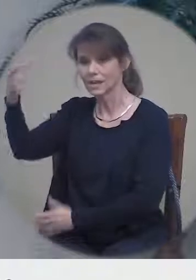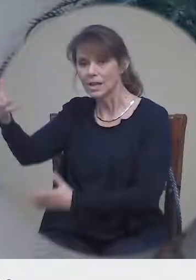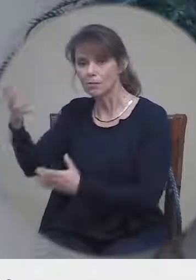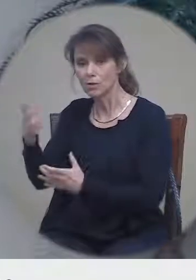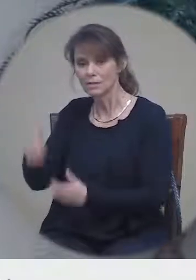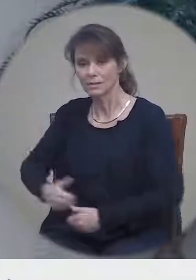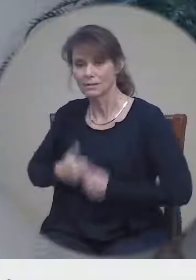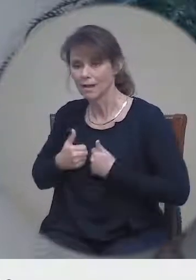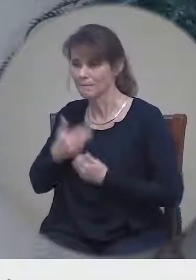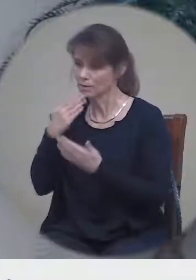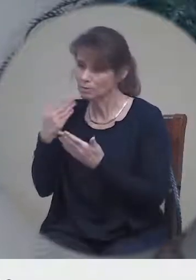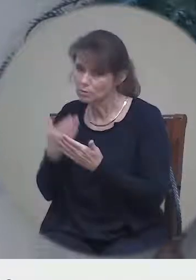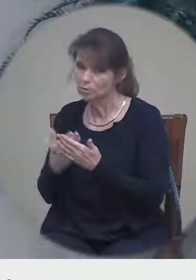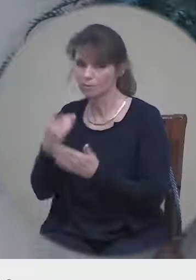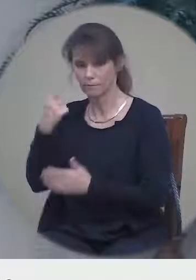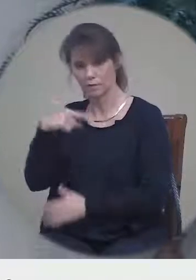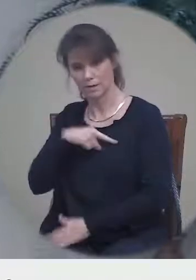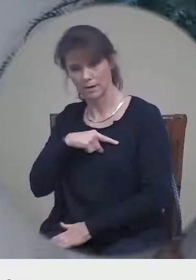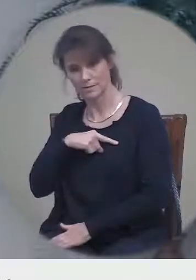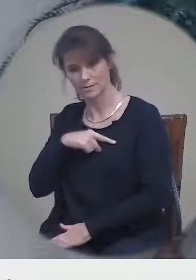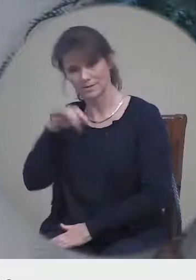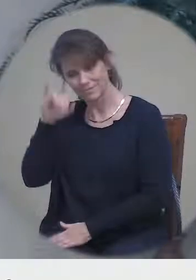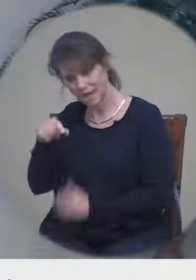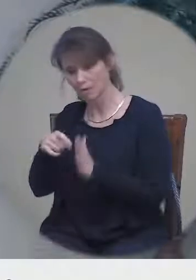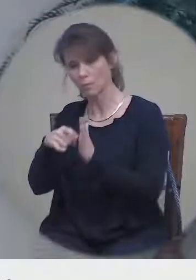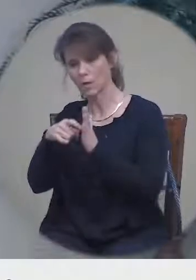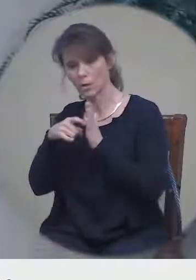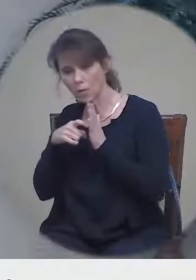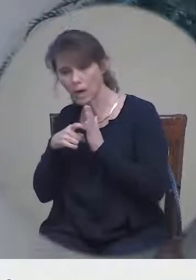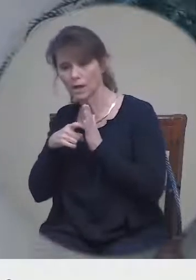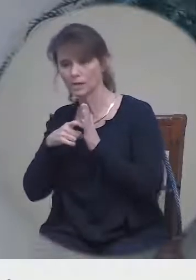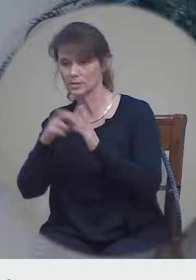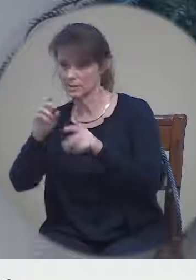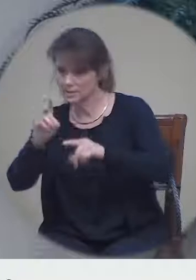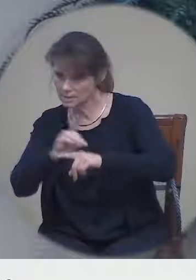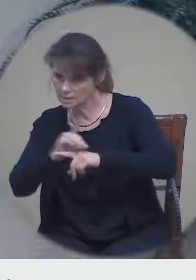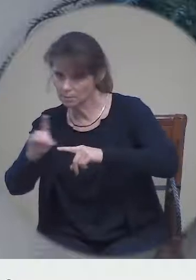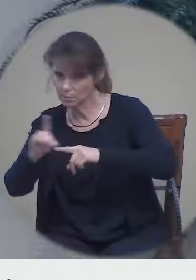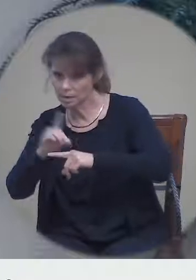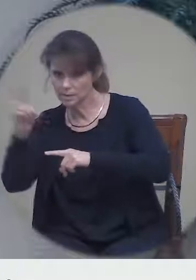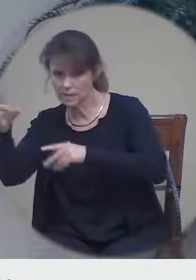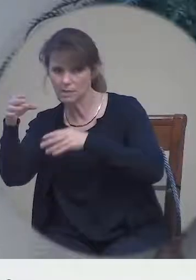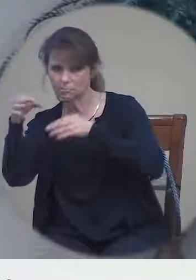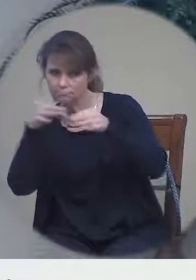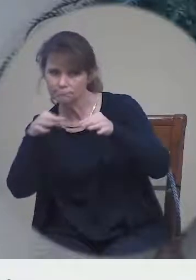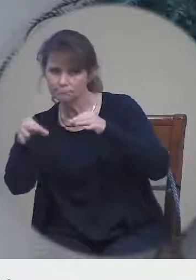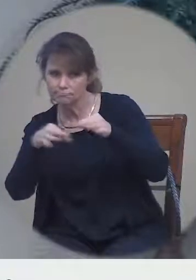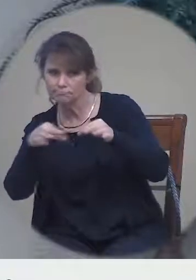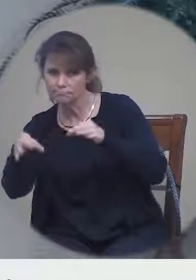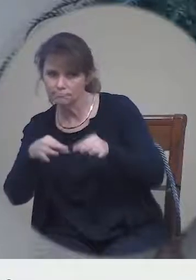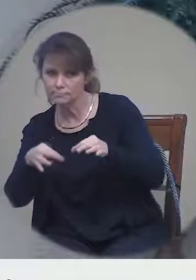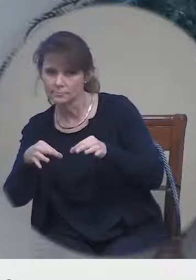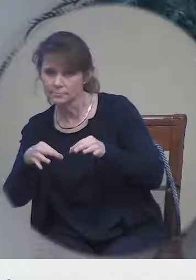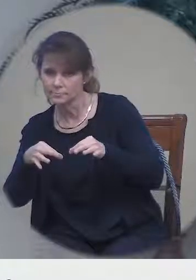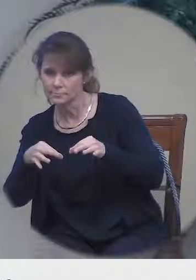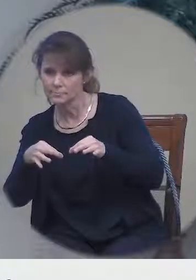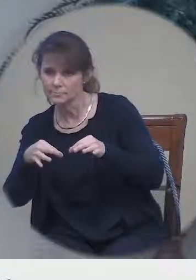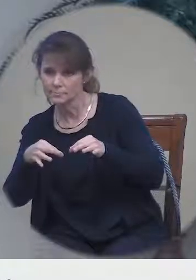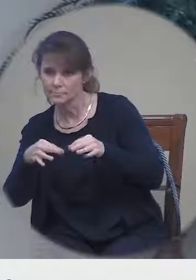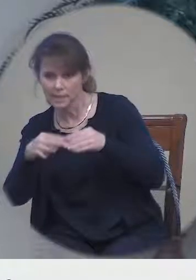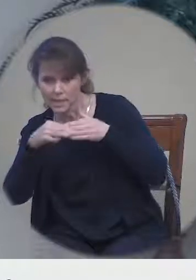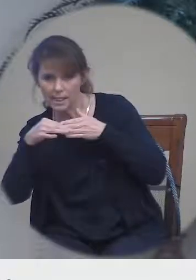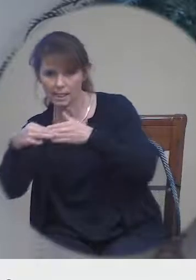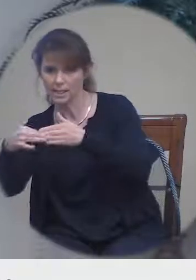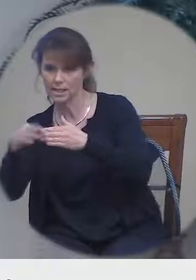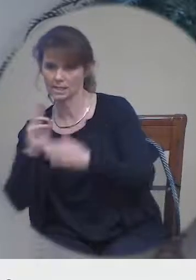chastise us. He must discipline. He must give us directives. Are you with me?